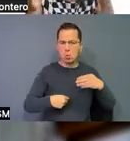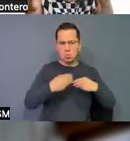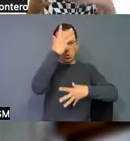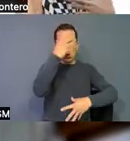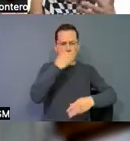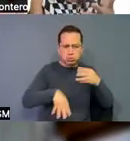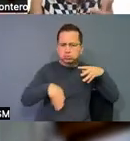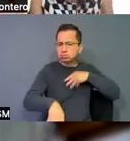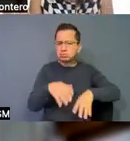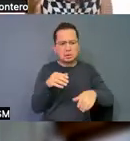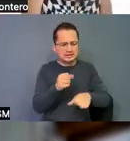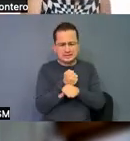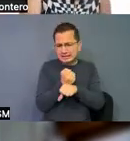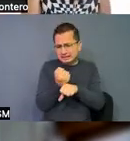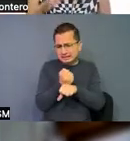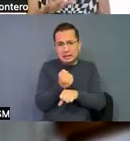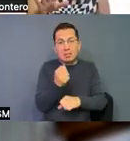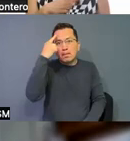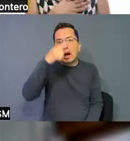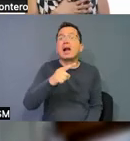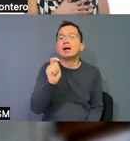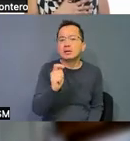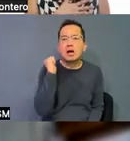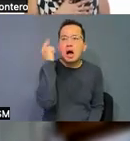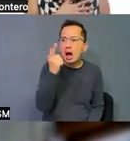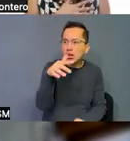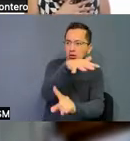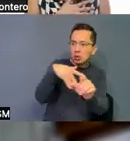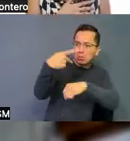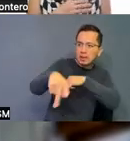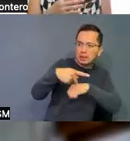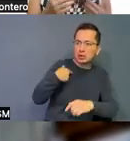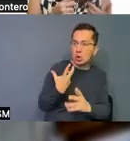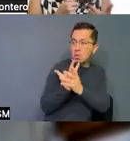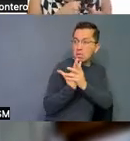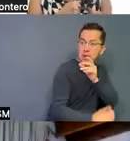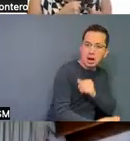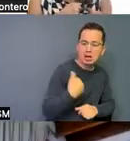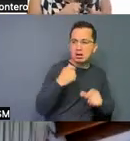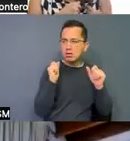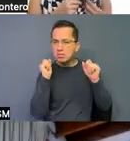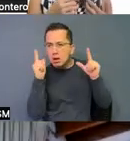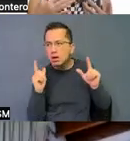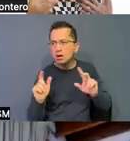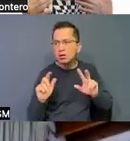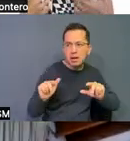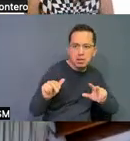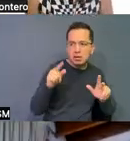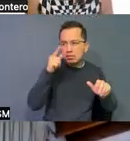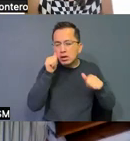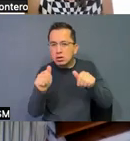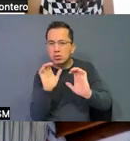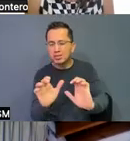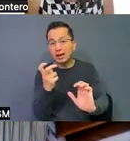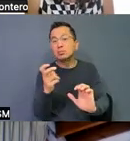to run away. So that is the second thing that is affected. After the heart, then